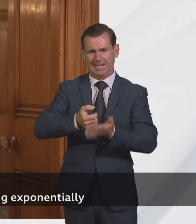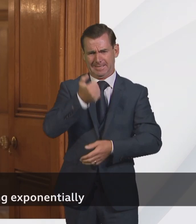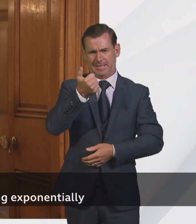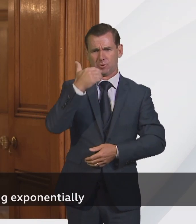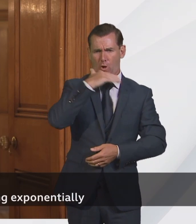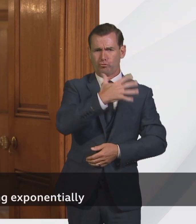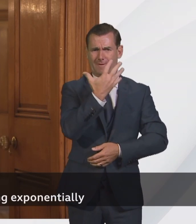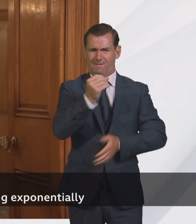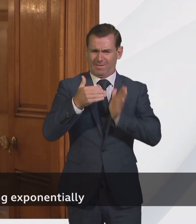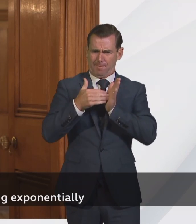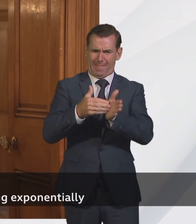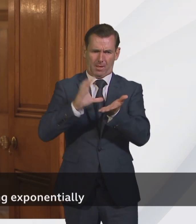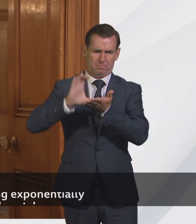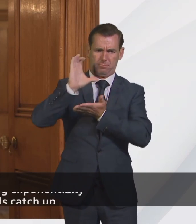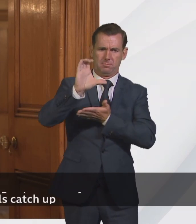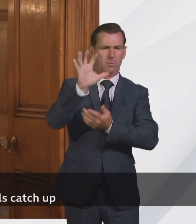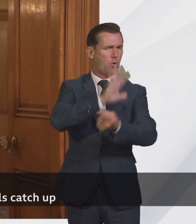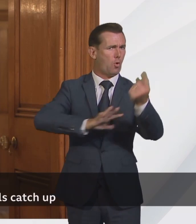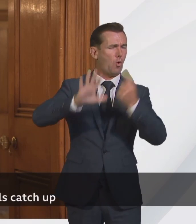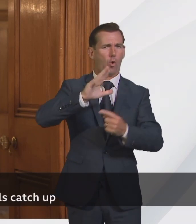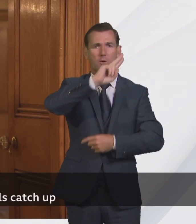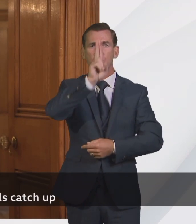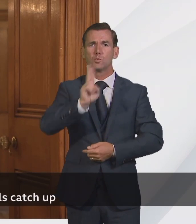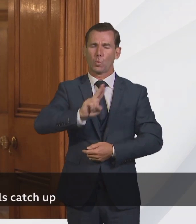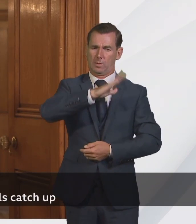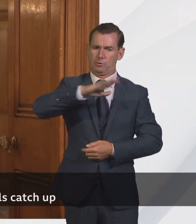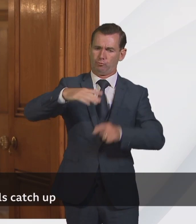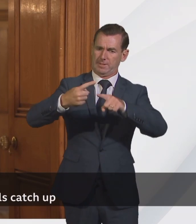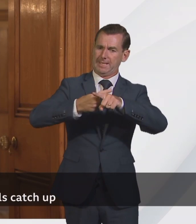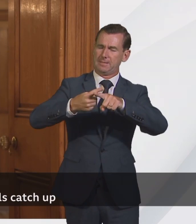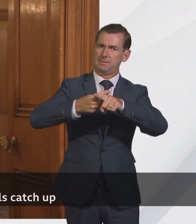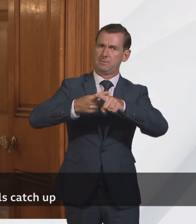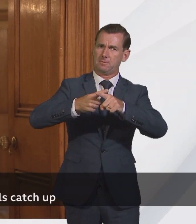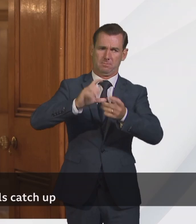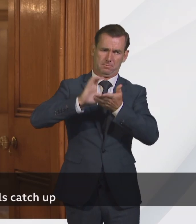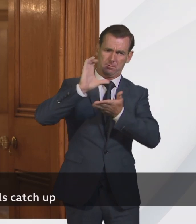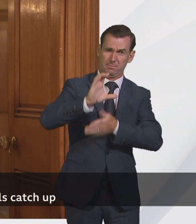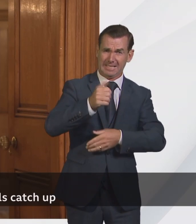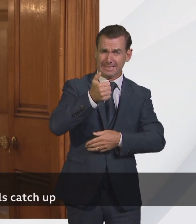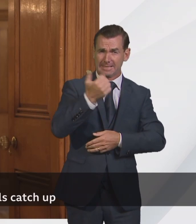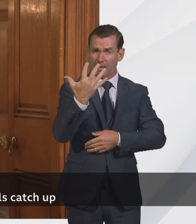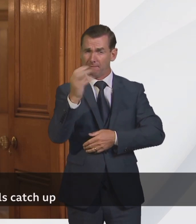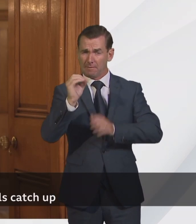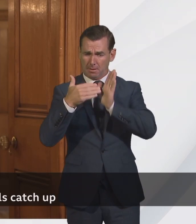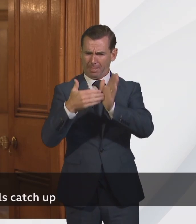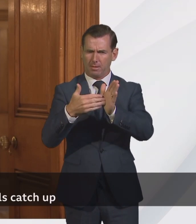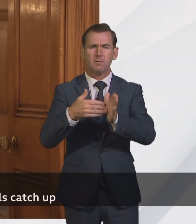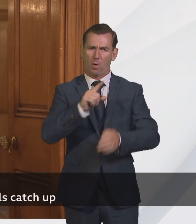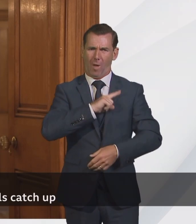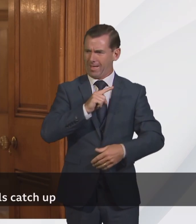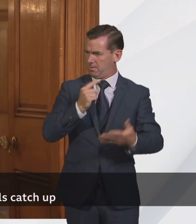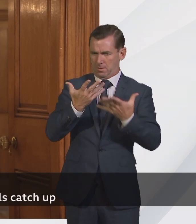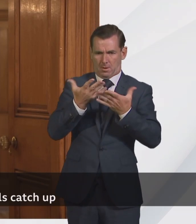million for all state school children in England to help them make up for the lost teaching time in the